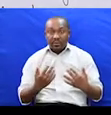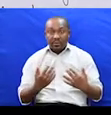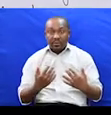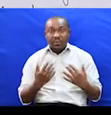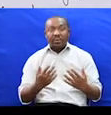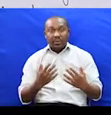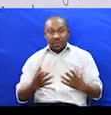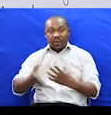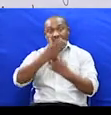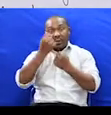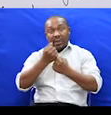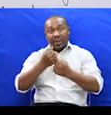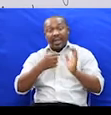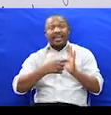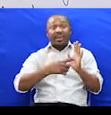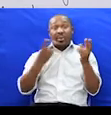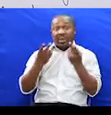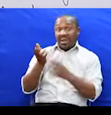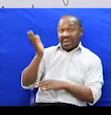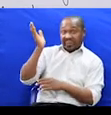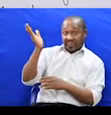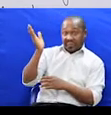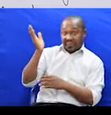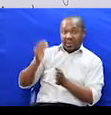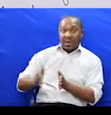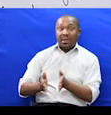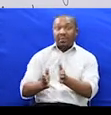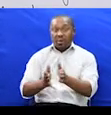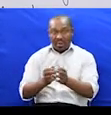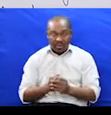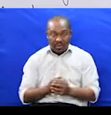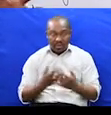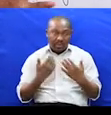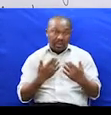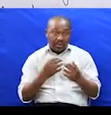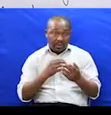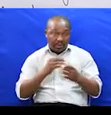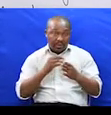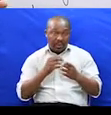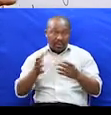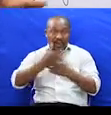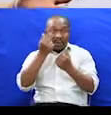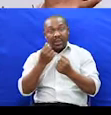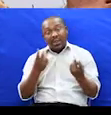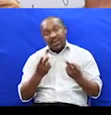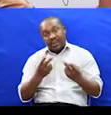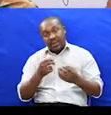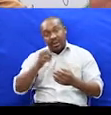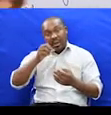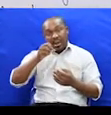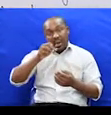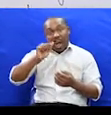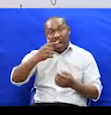To the atom of this, or to the atom, and just to make a comparison between